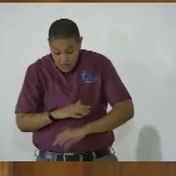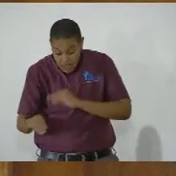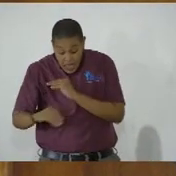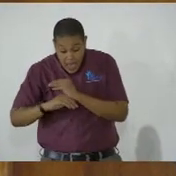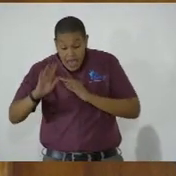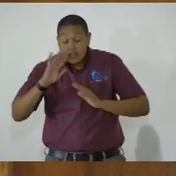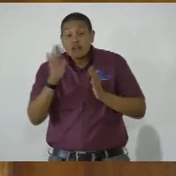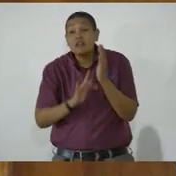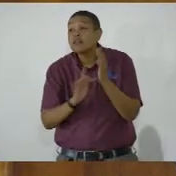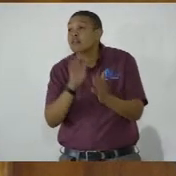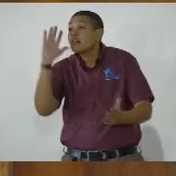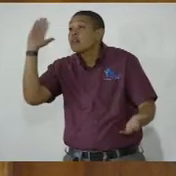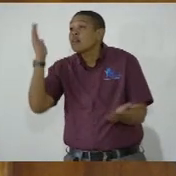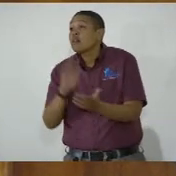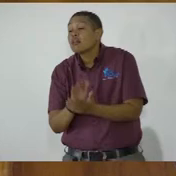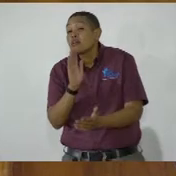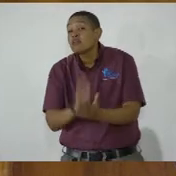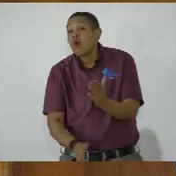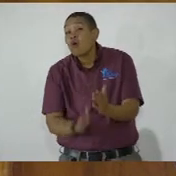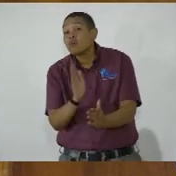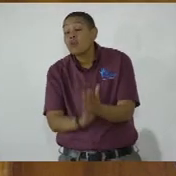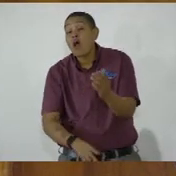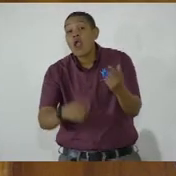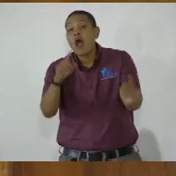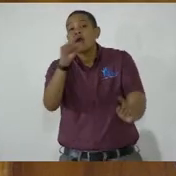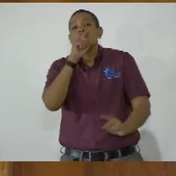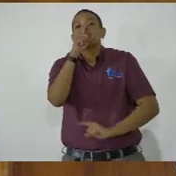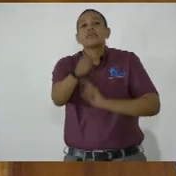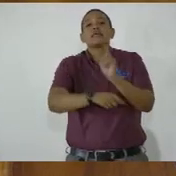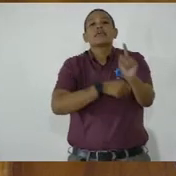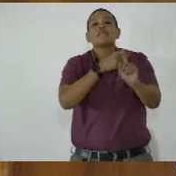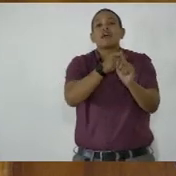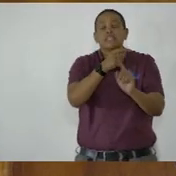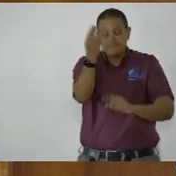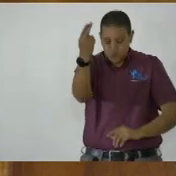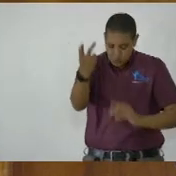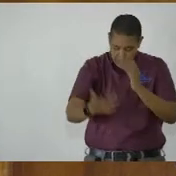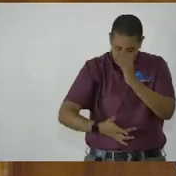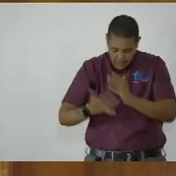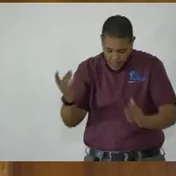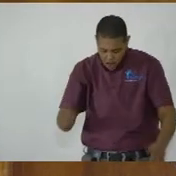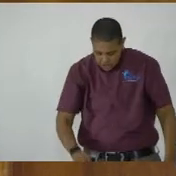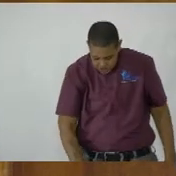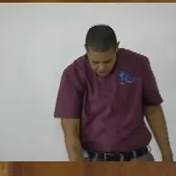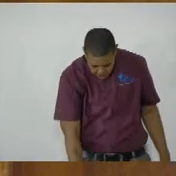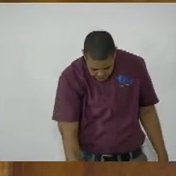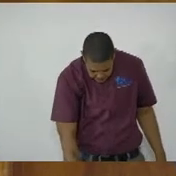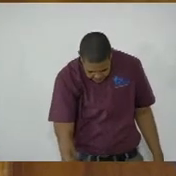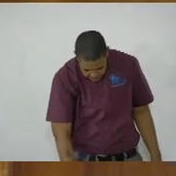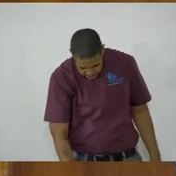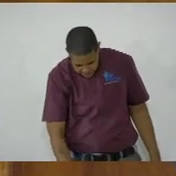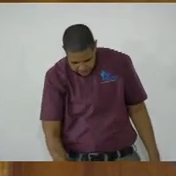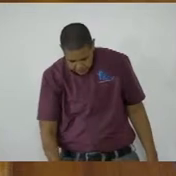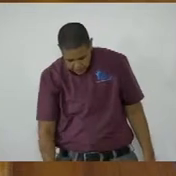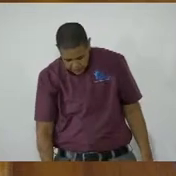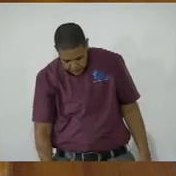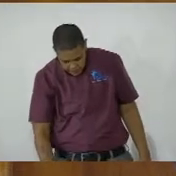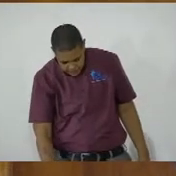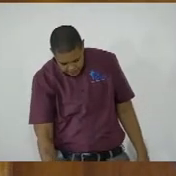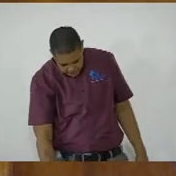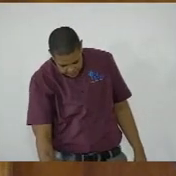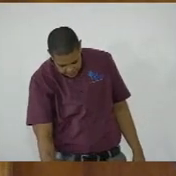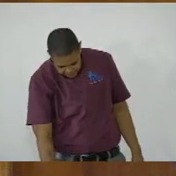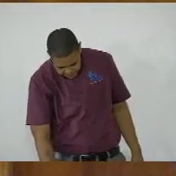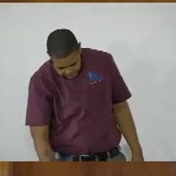of cases is the effective use of technology. As we promote access to justice